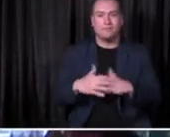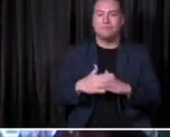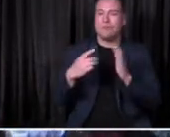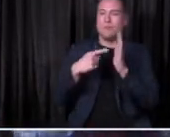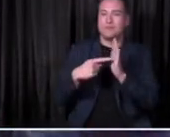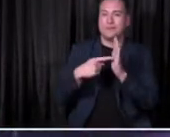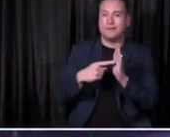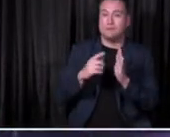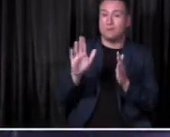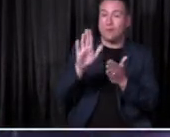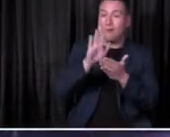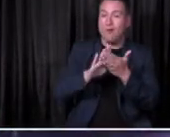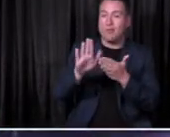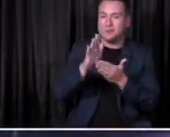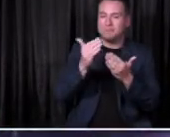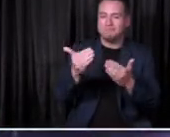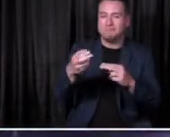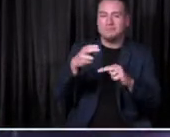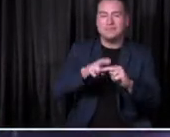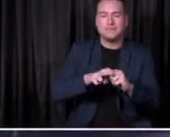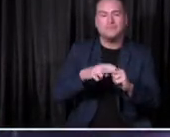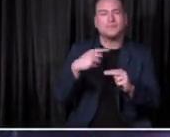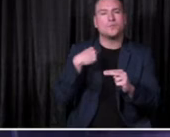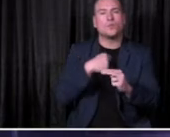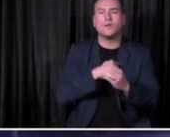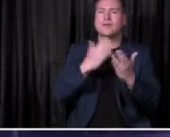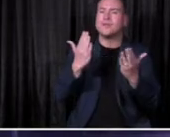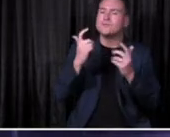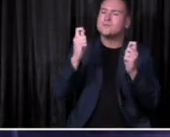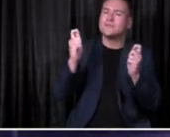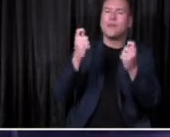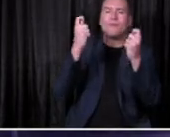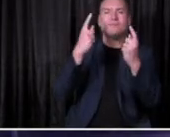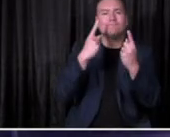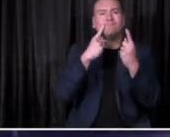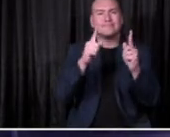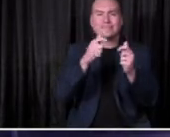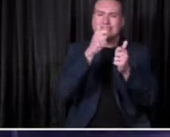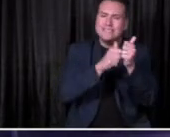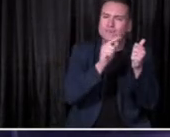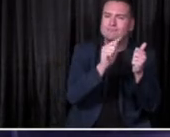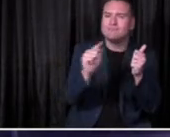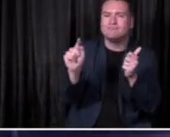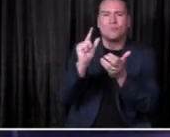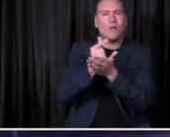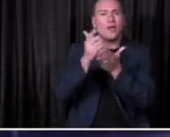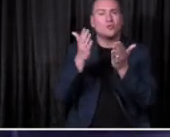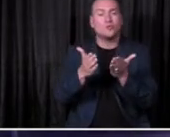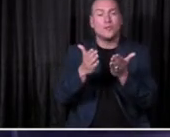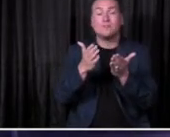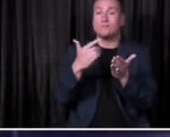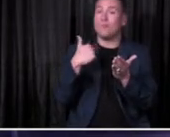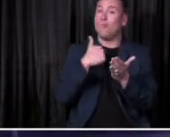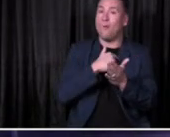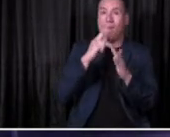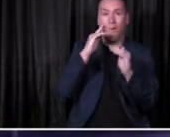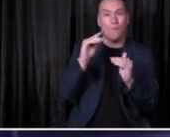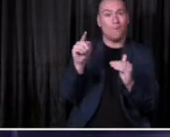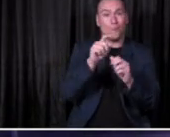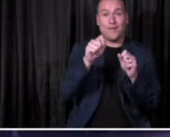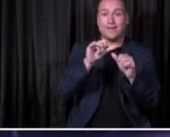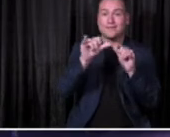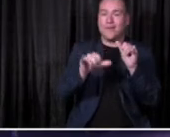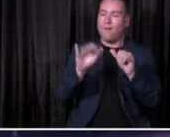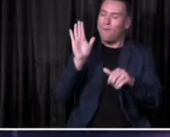You may be seated. We're here to celebrate the accomplishments of each and every one of our graduates, so we do hope you'll be able to stay for